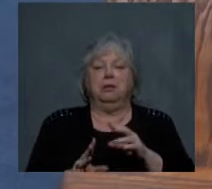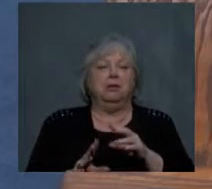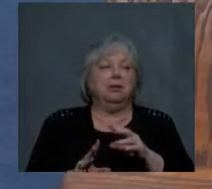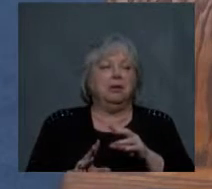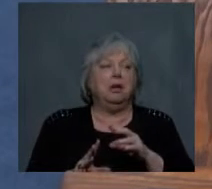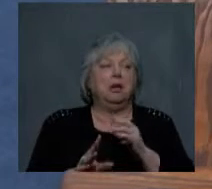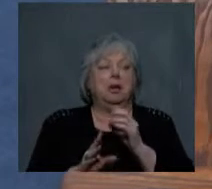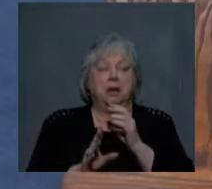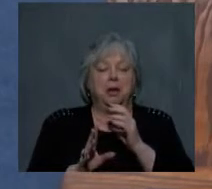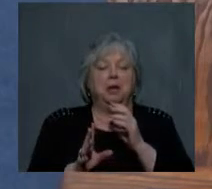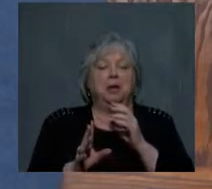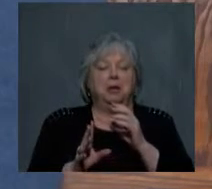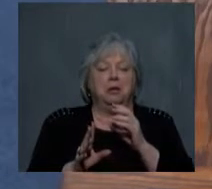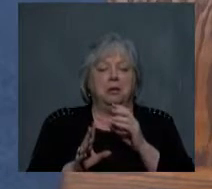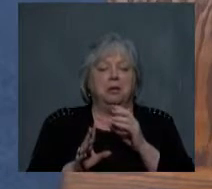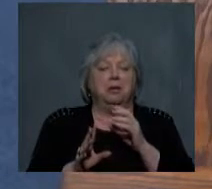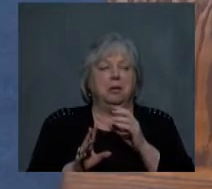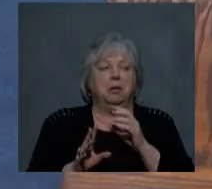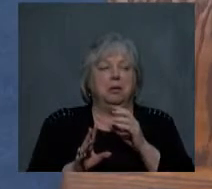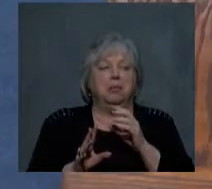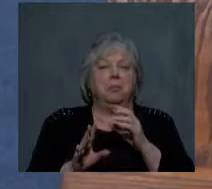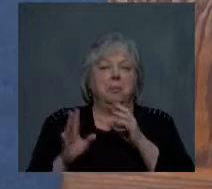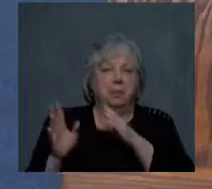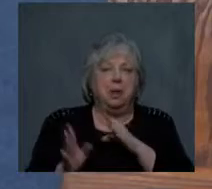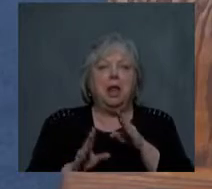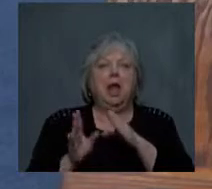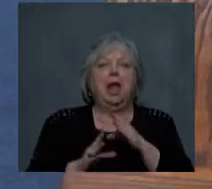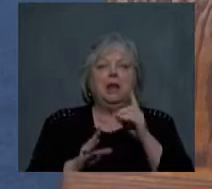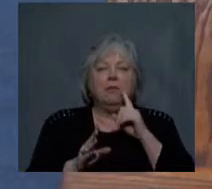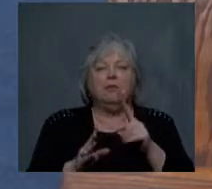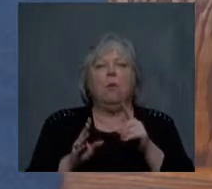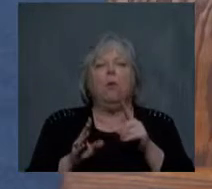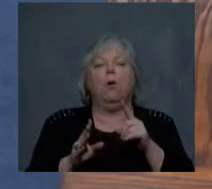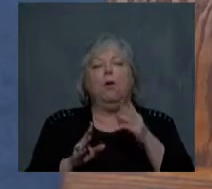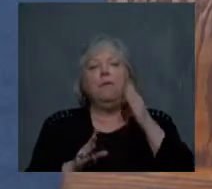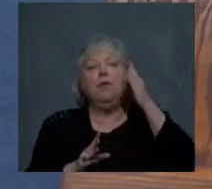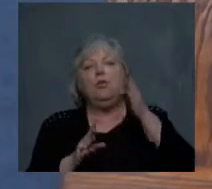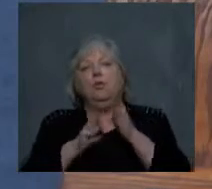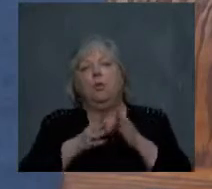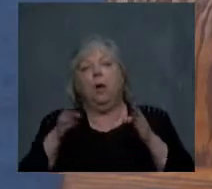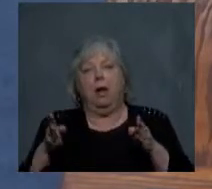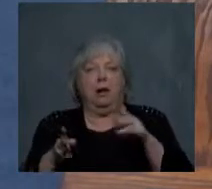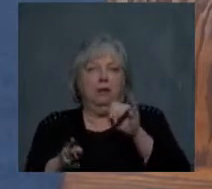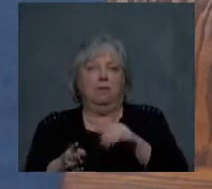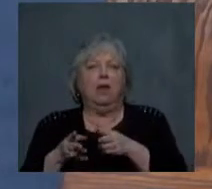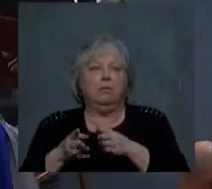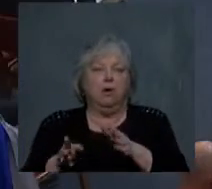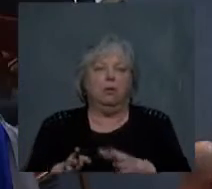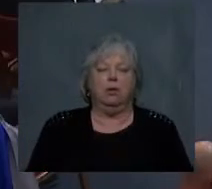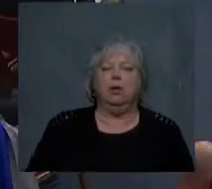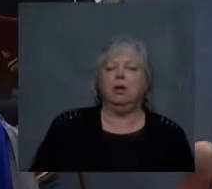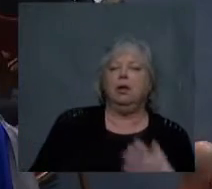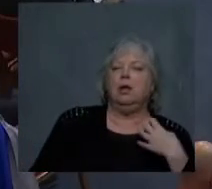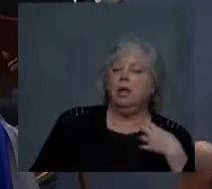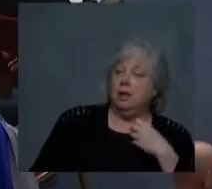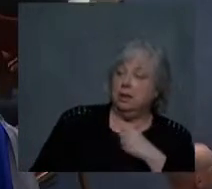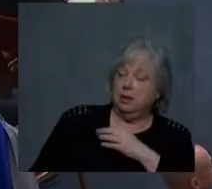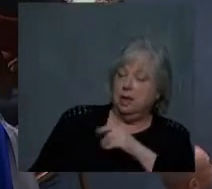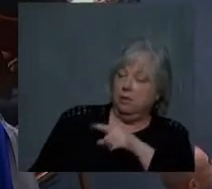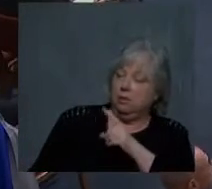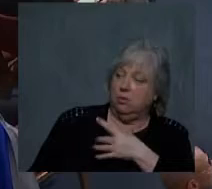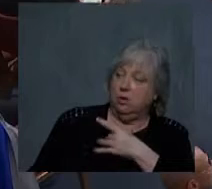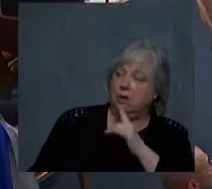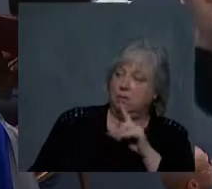provisions for that road that could come, the widening of the road. Okay. Staff, would you like to speak to that,